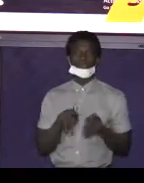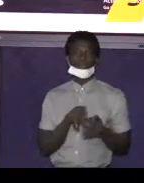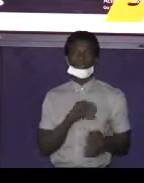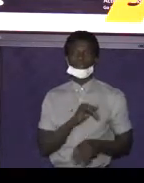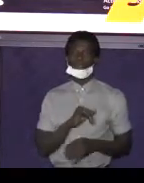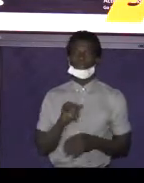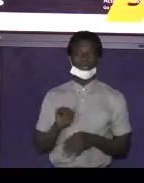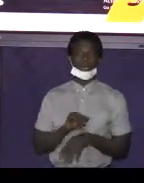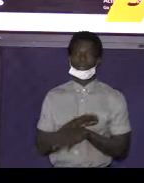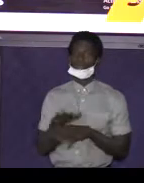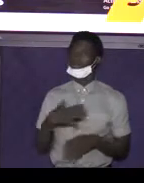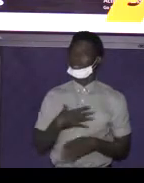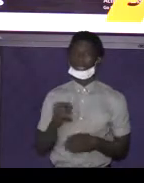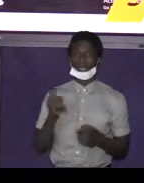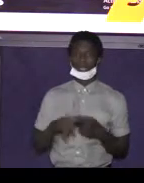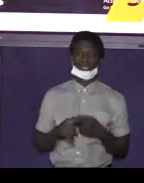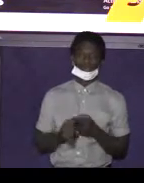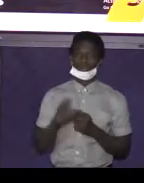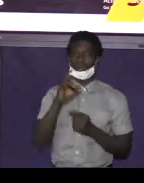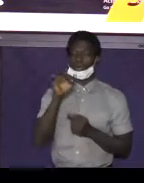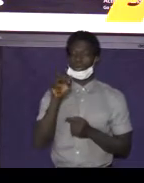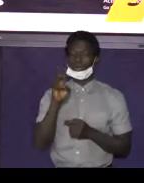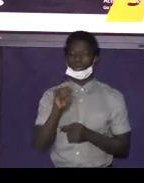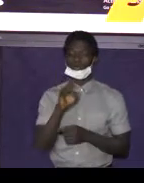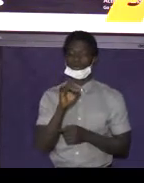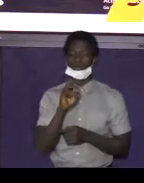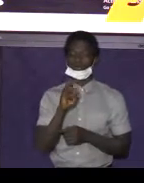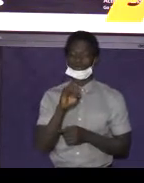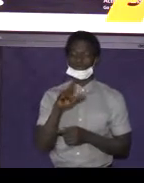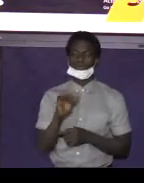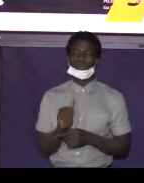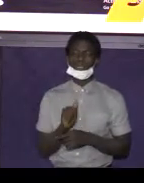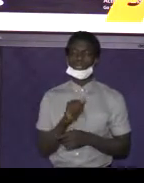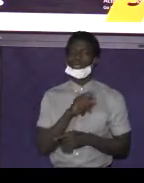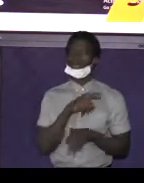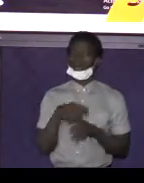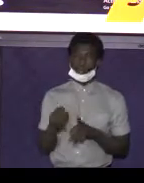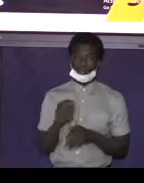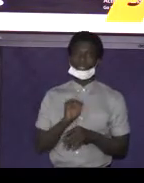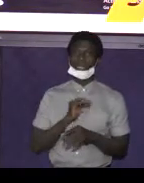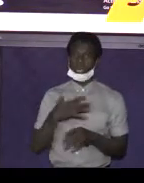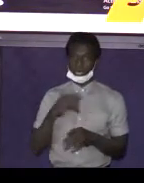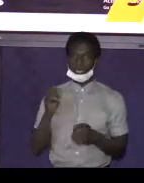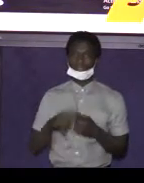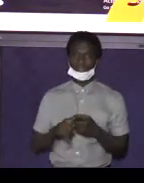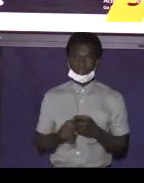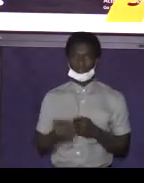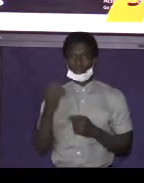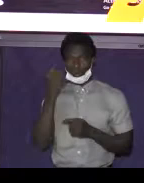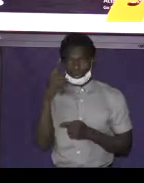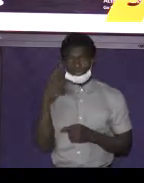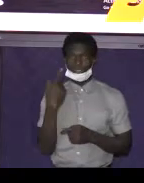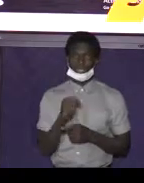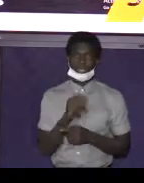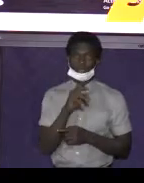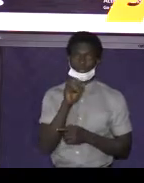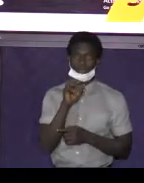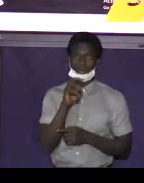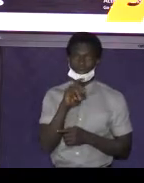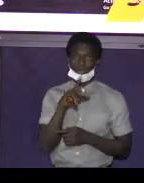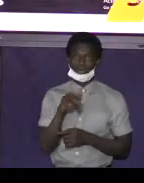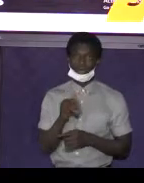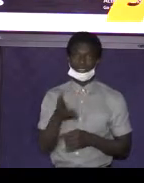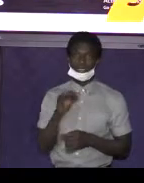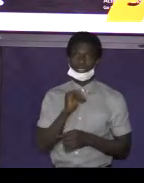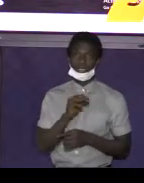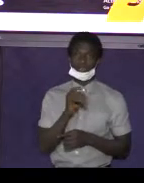fan of cramming formulas. I always prefer the approach of understanding the problem. But there are formulas for finding the